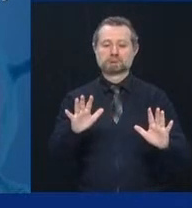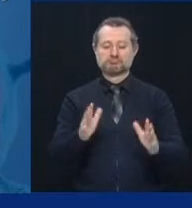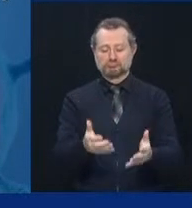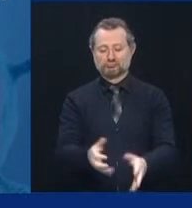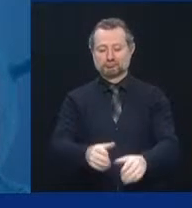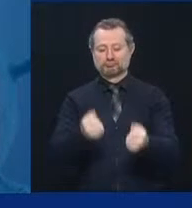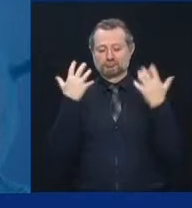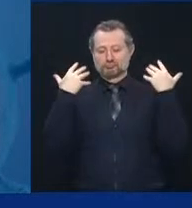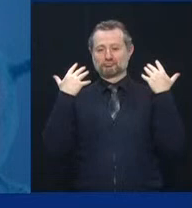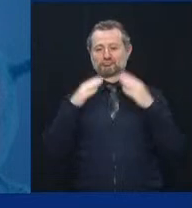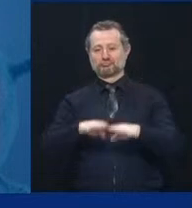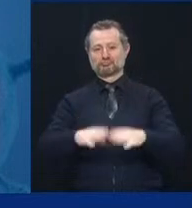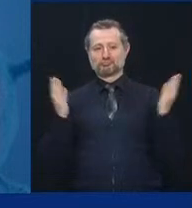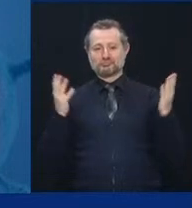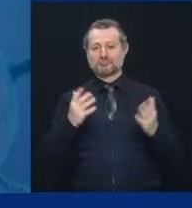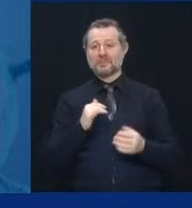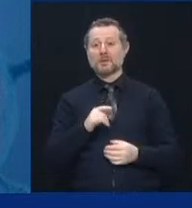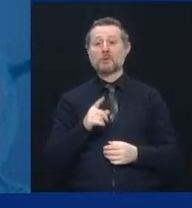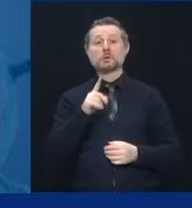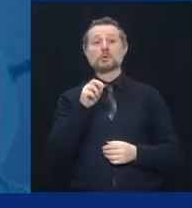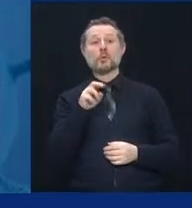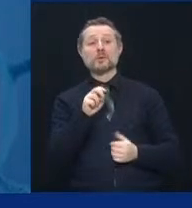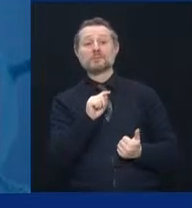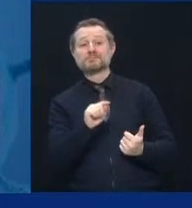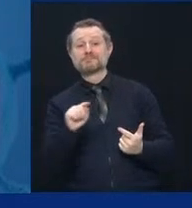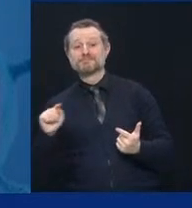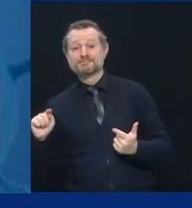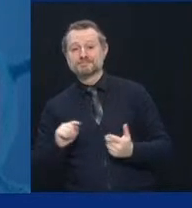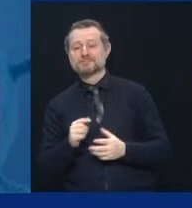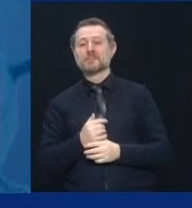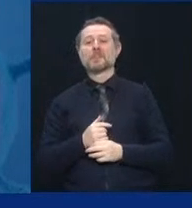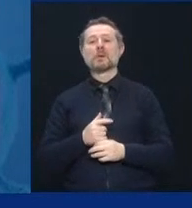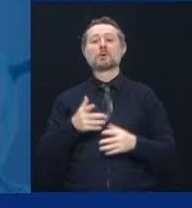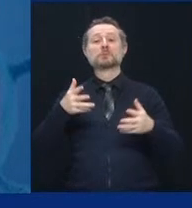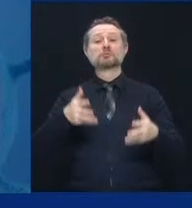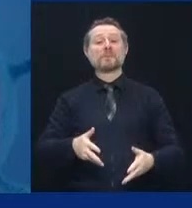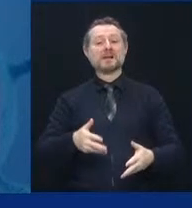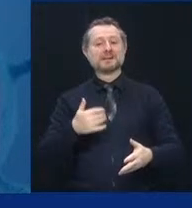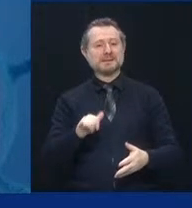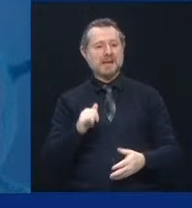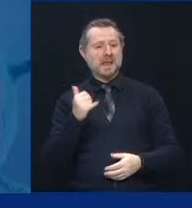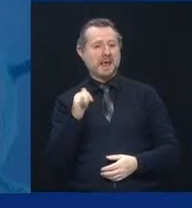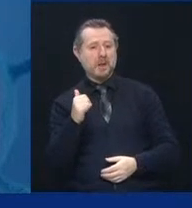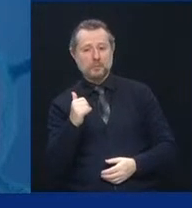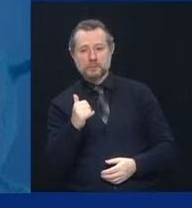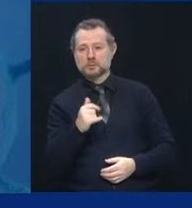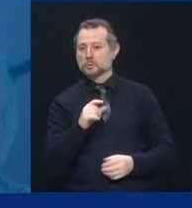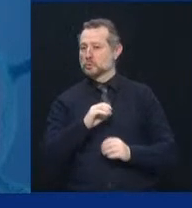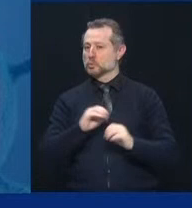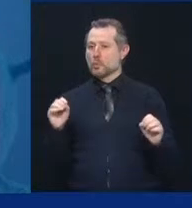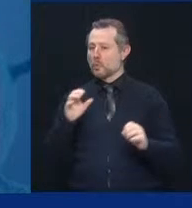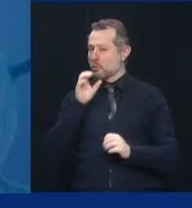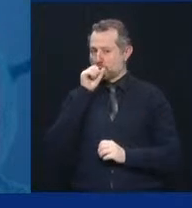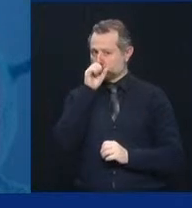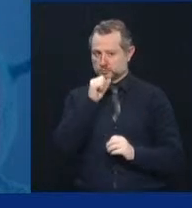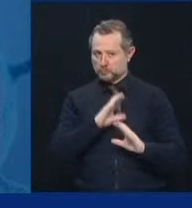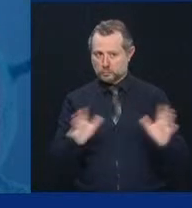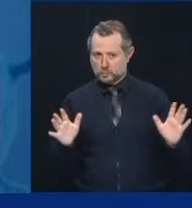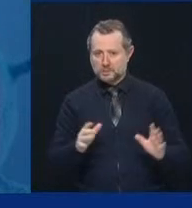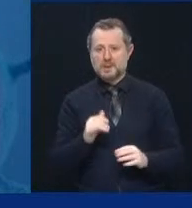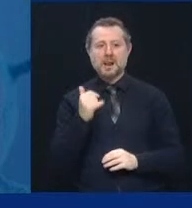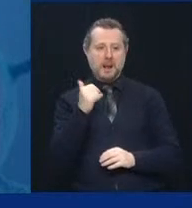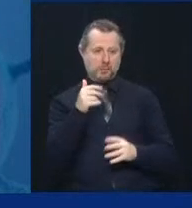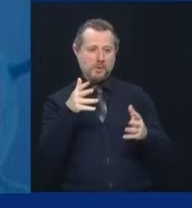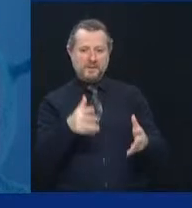those zones. The remaining yellow zones, there are no orange zones remaining. The remaining yellow